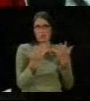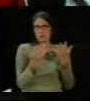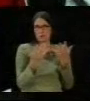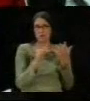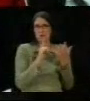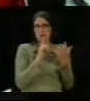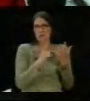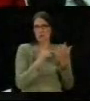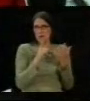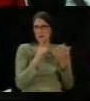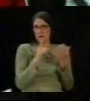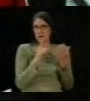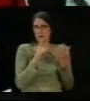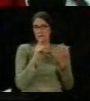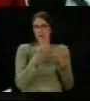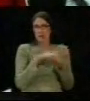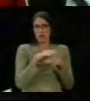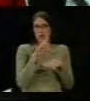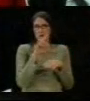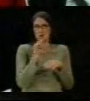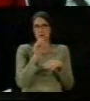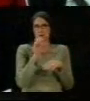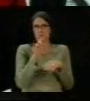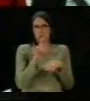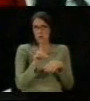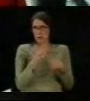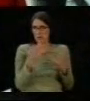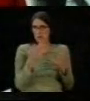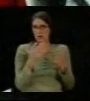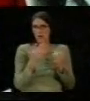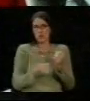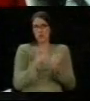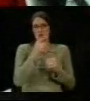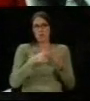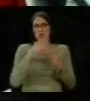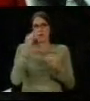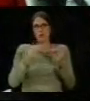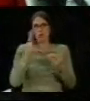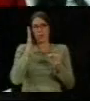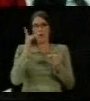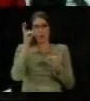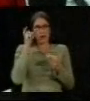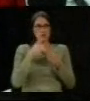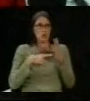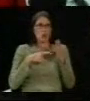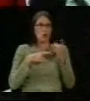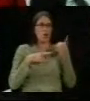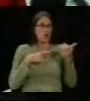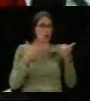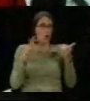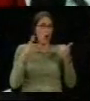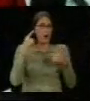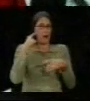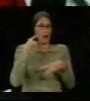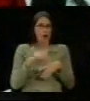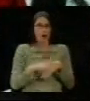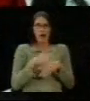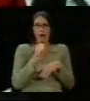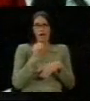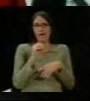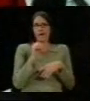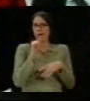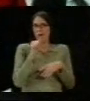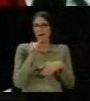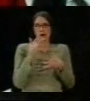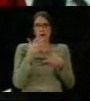really on the record. Most of what a court is going to hear is what you guys heard, and so there's